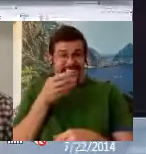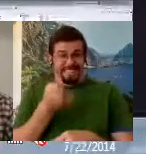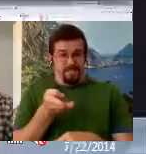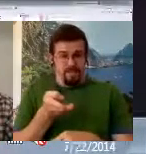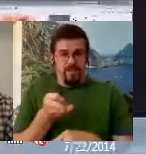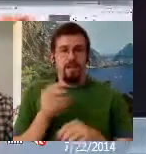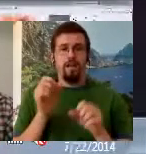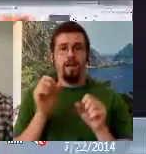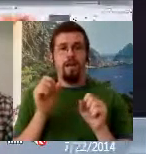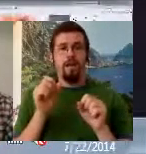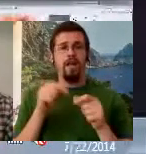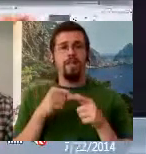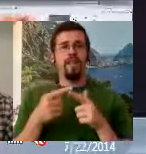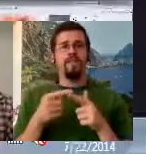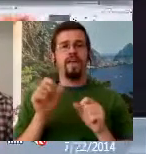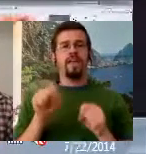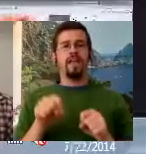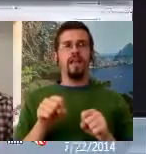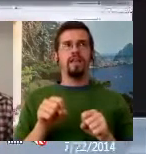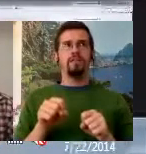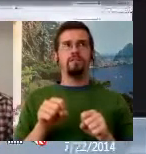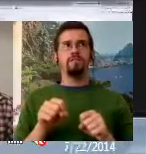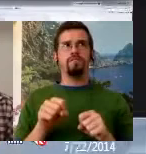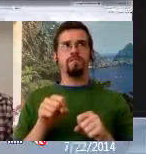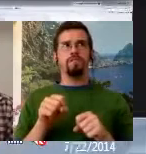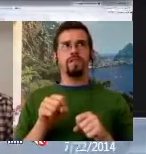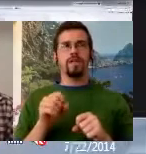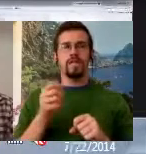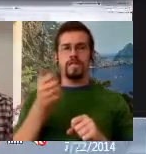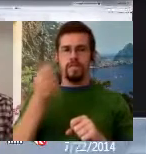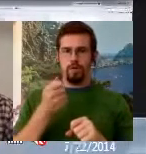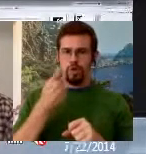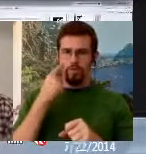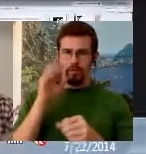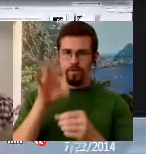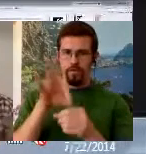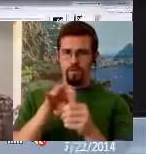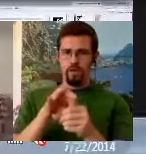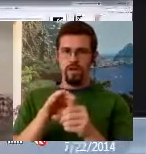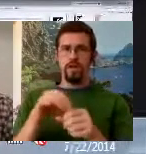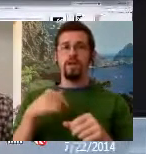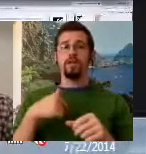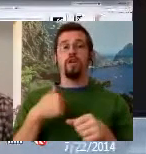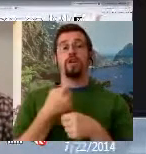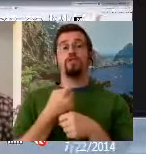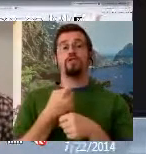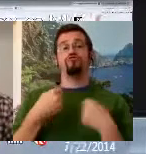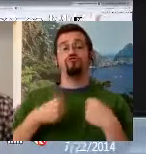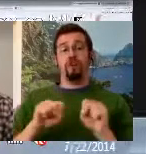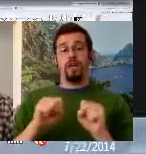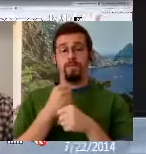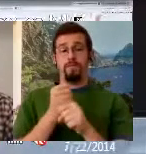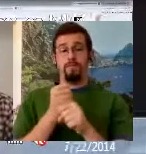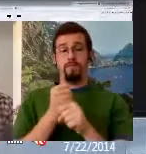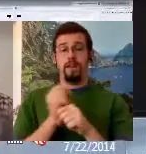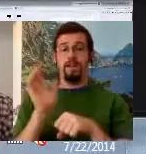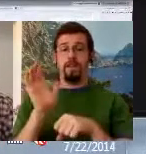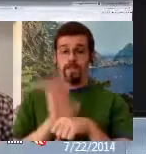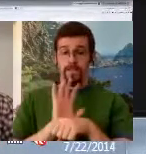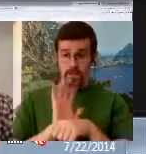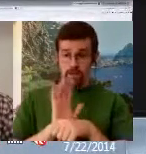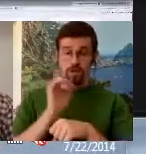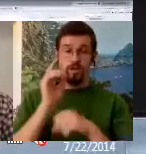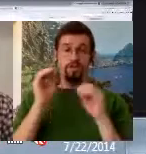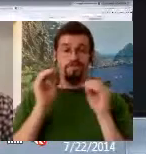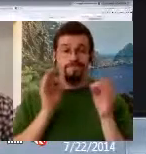you can subscribe for voting. And so I tried to make this video explaining everything, and it is in sign writing.